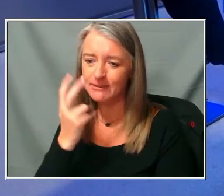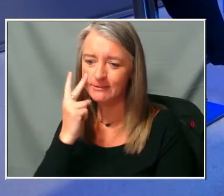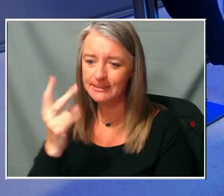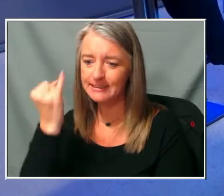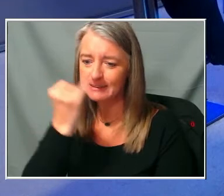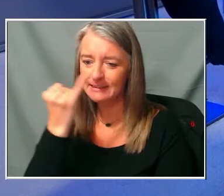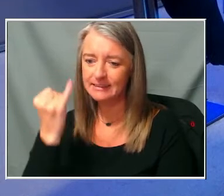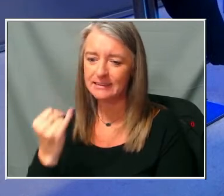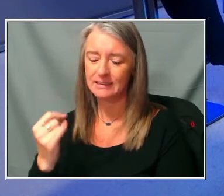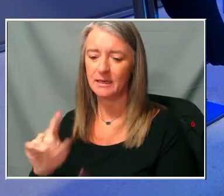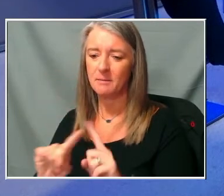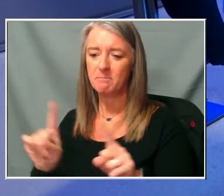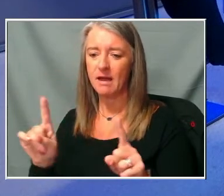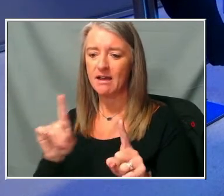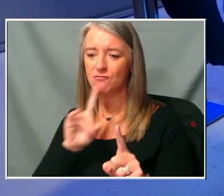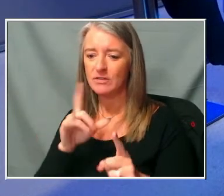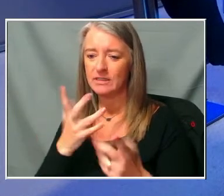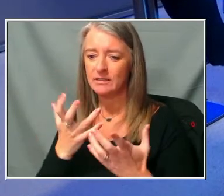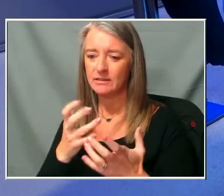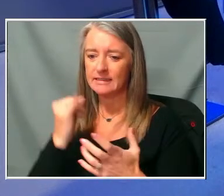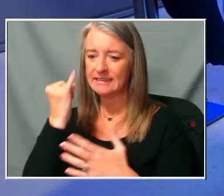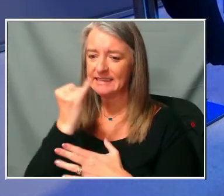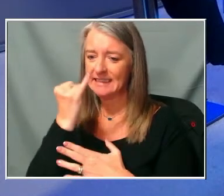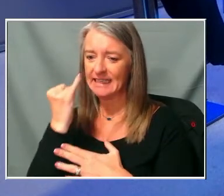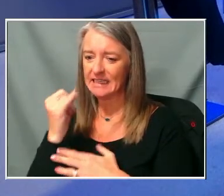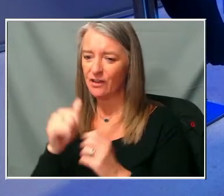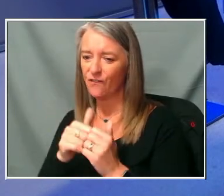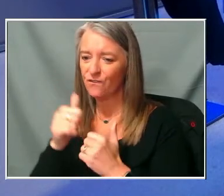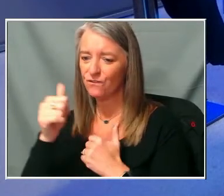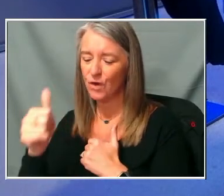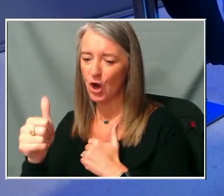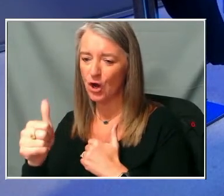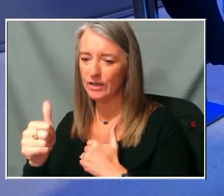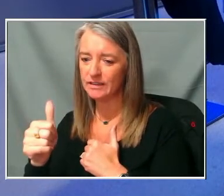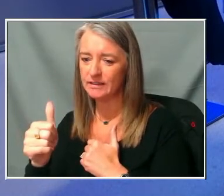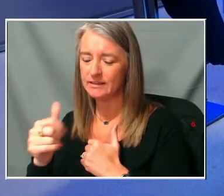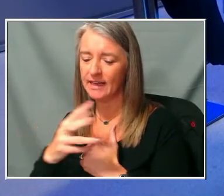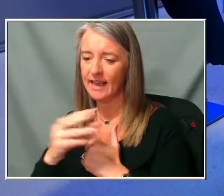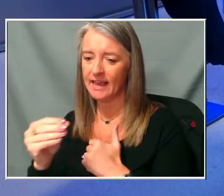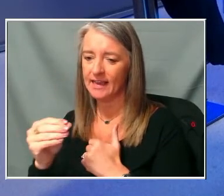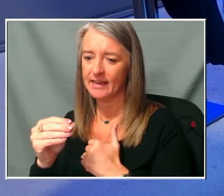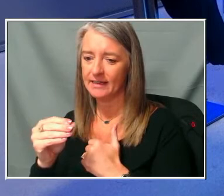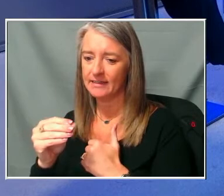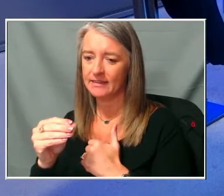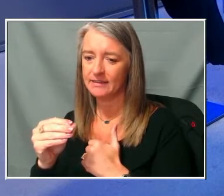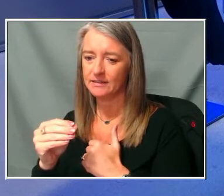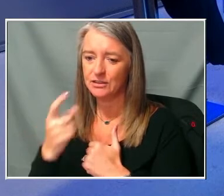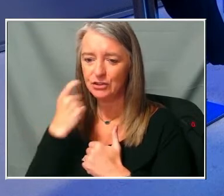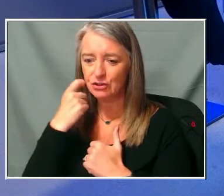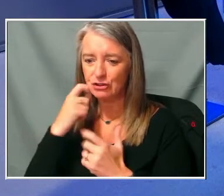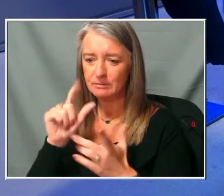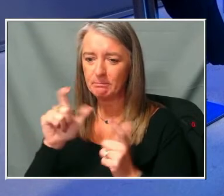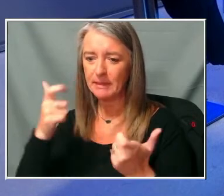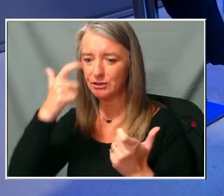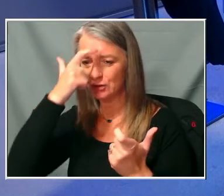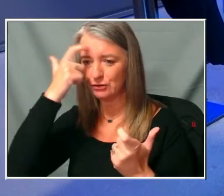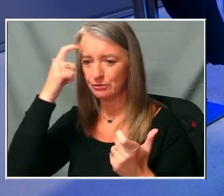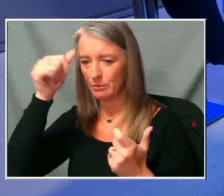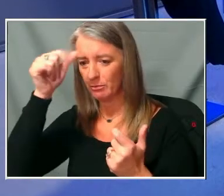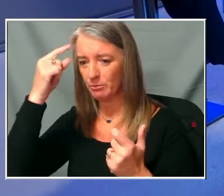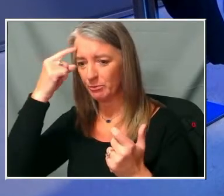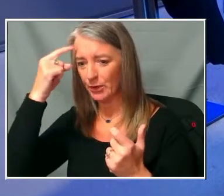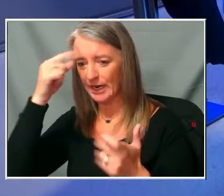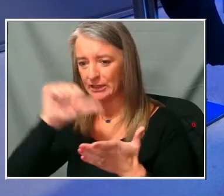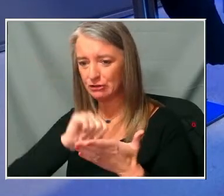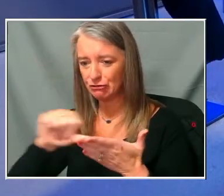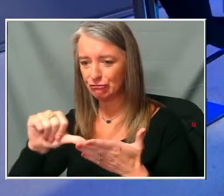like, Italy, it's a little far abroad. And they're like, in Vail, they're like, you just had major brain surgery 6 months ago. You are not. Bring it